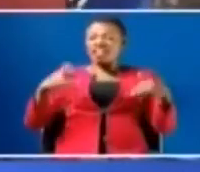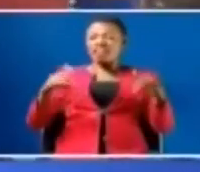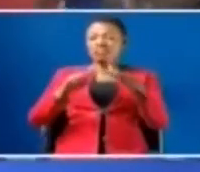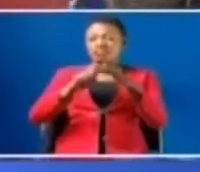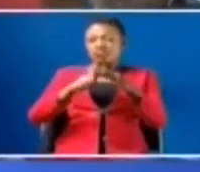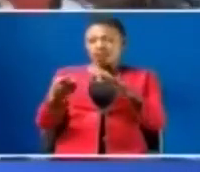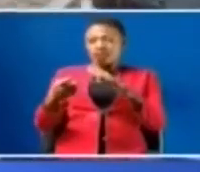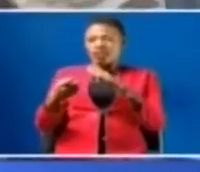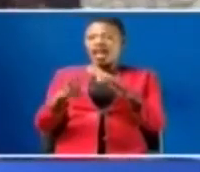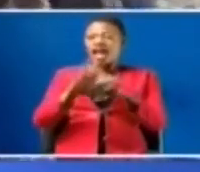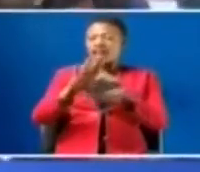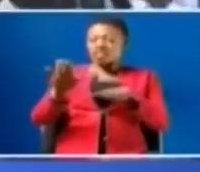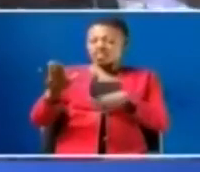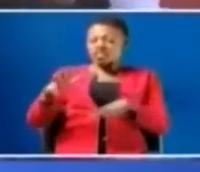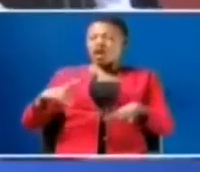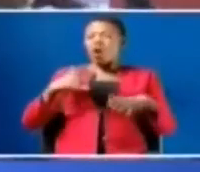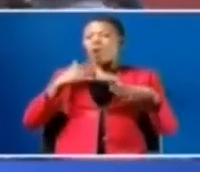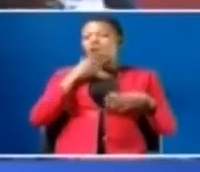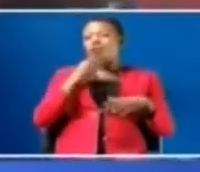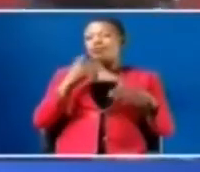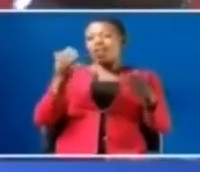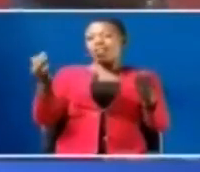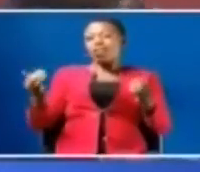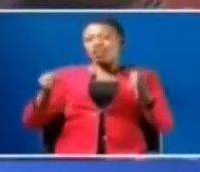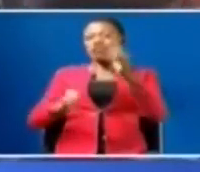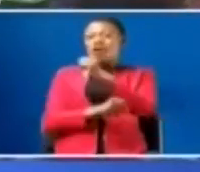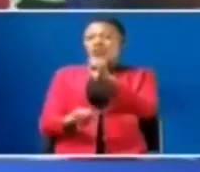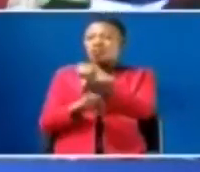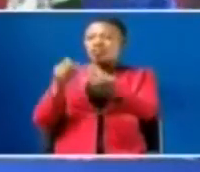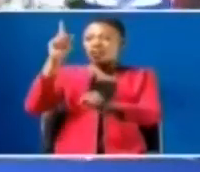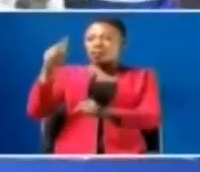and all these boys need is support, and support they must get. Jeff Mogire.